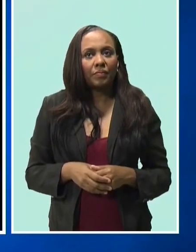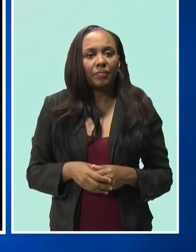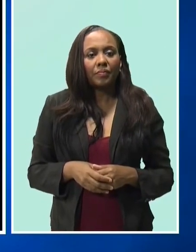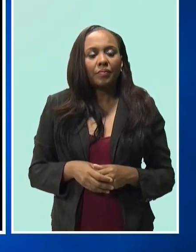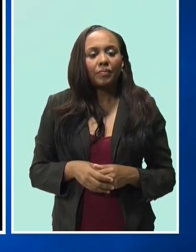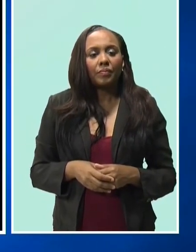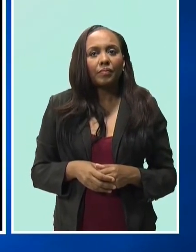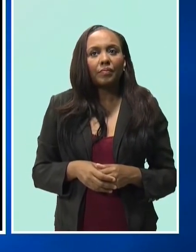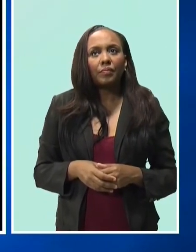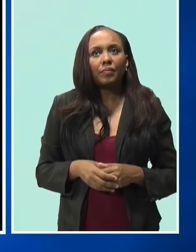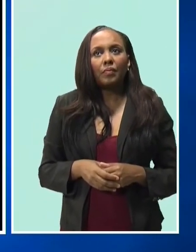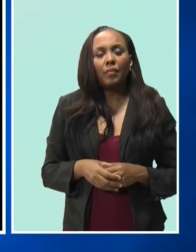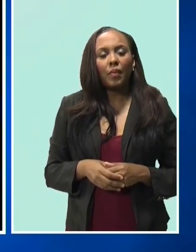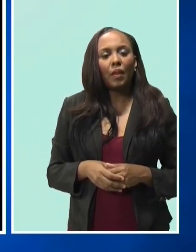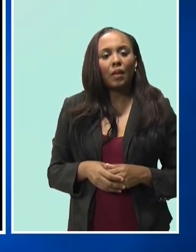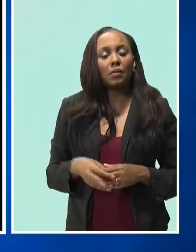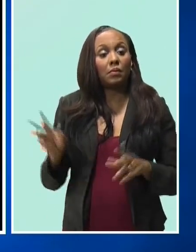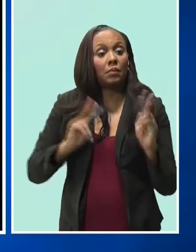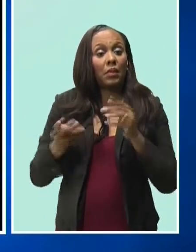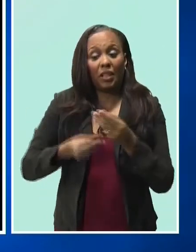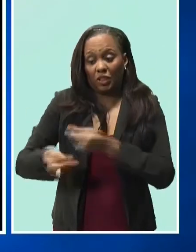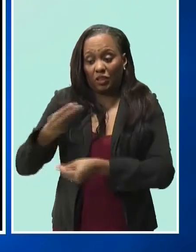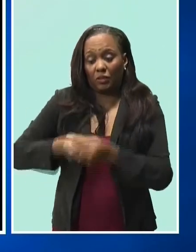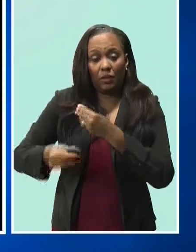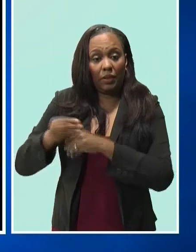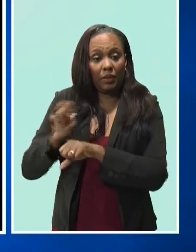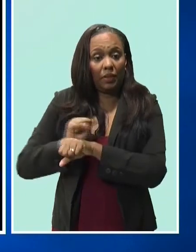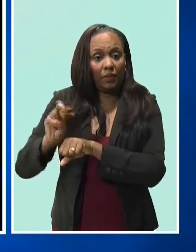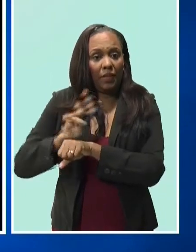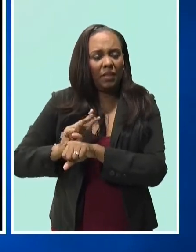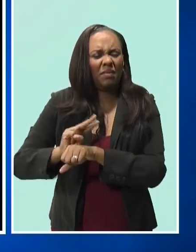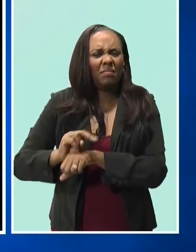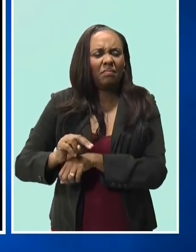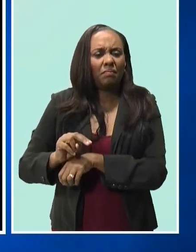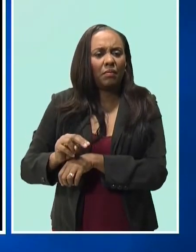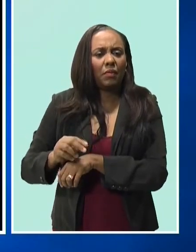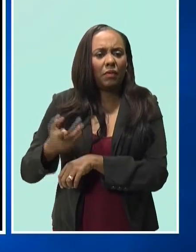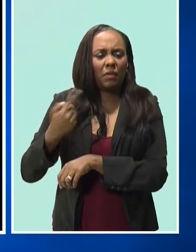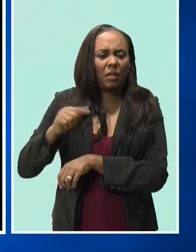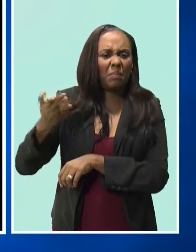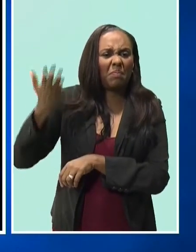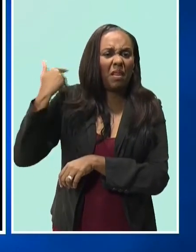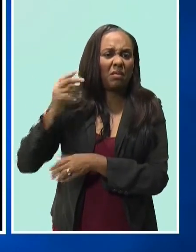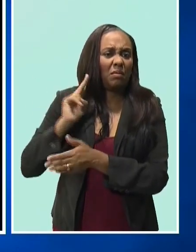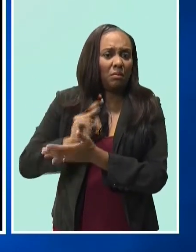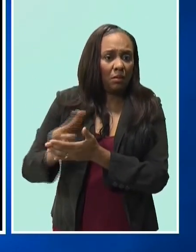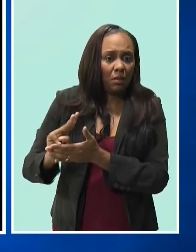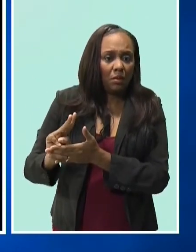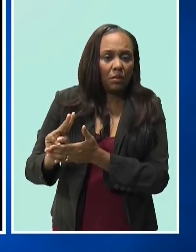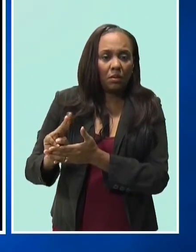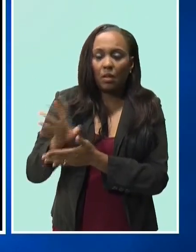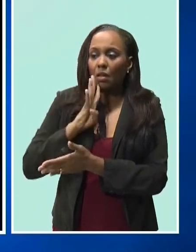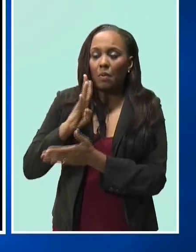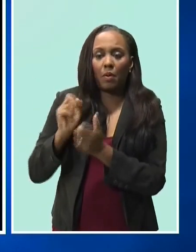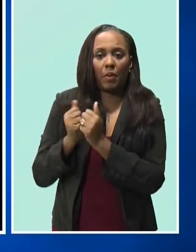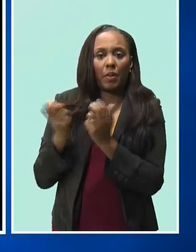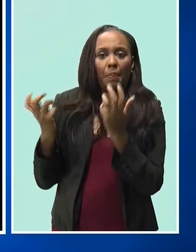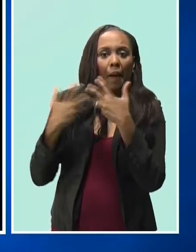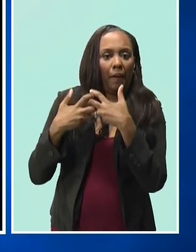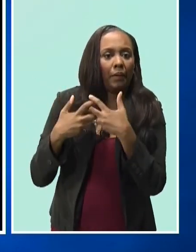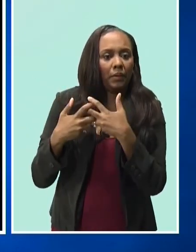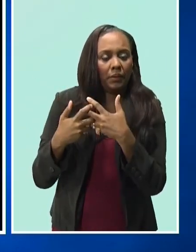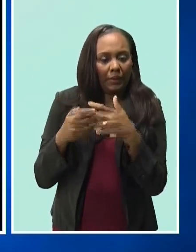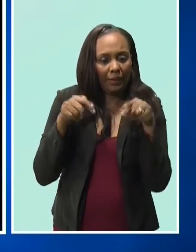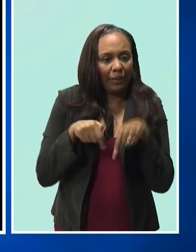Therefore, the traders in St. Vincent and the Grenadines over the past 2 weeks, they were able to speak to their partners in